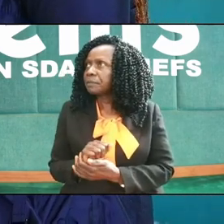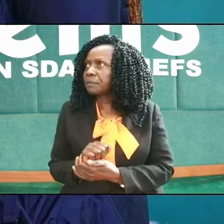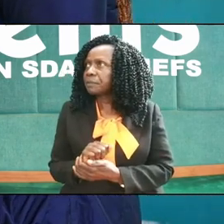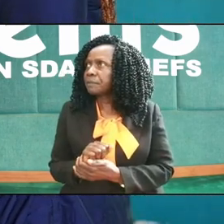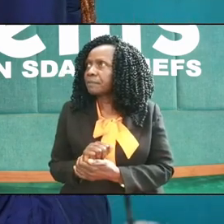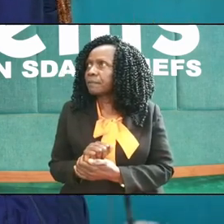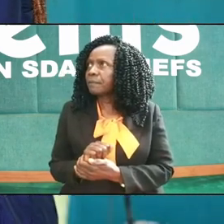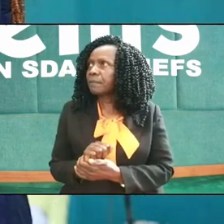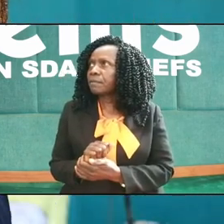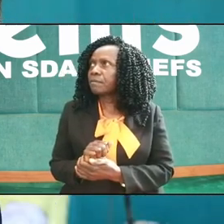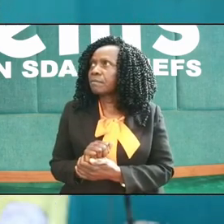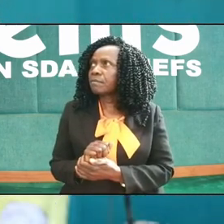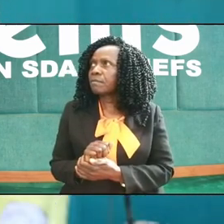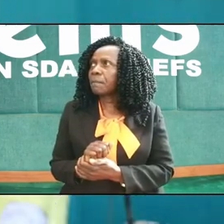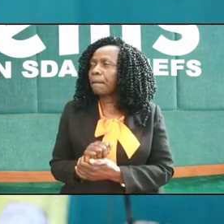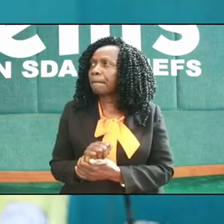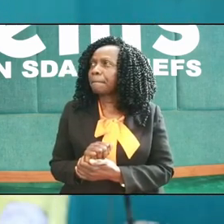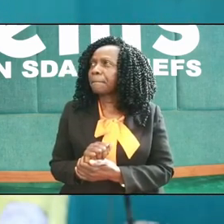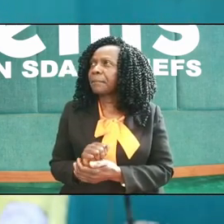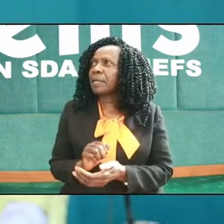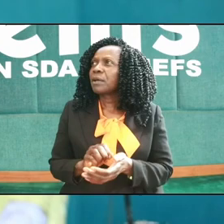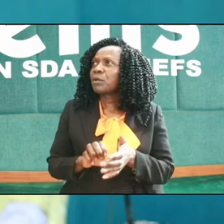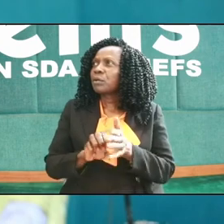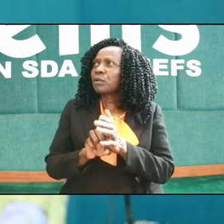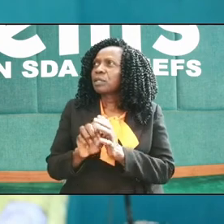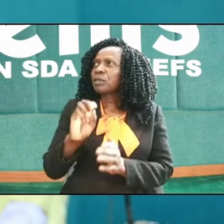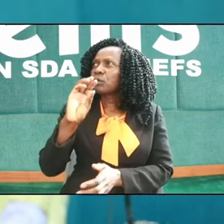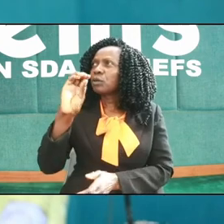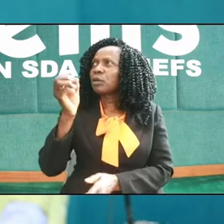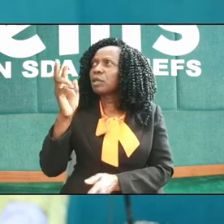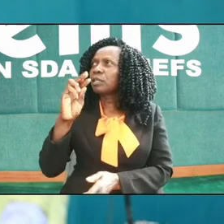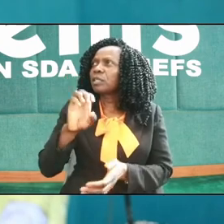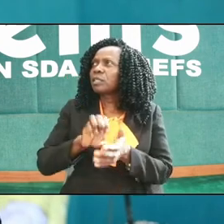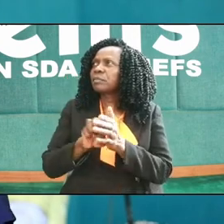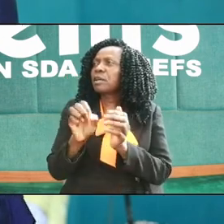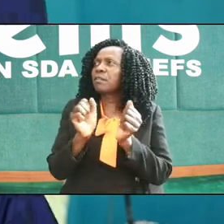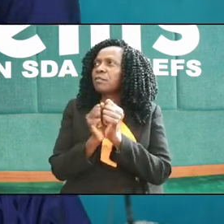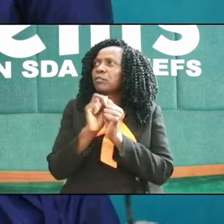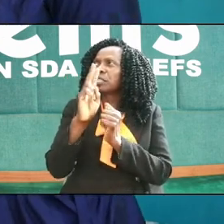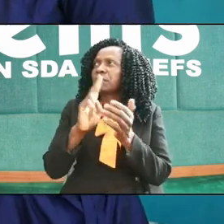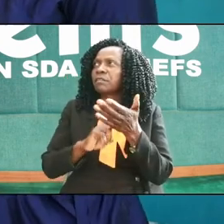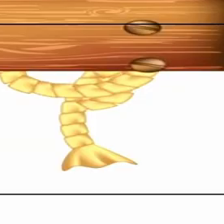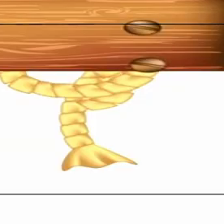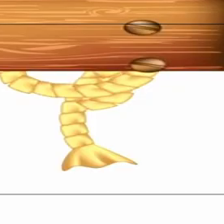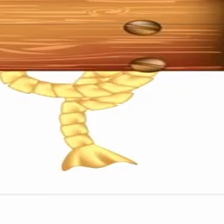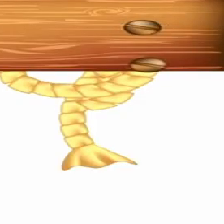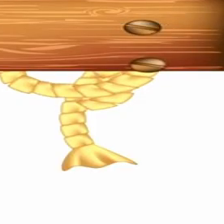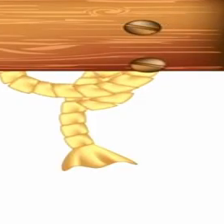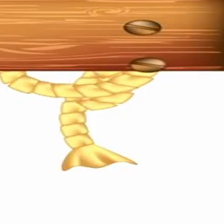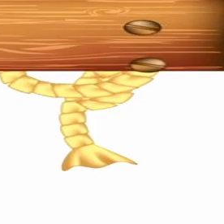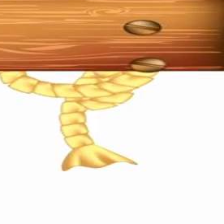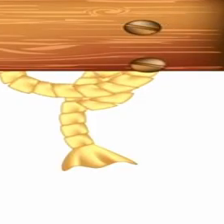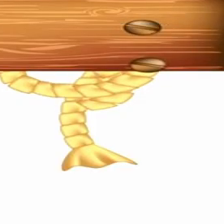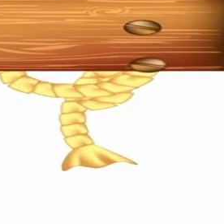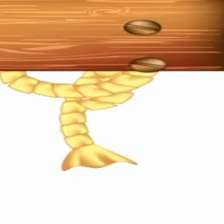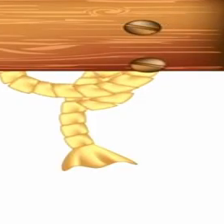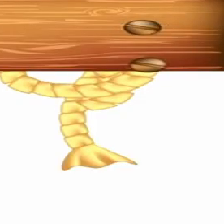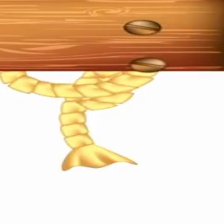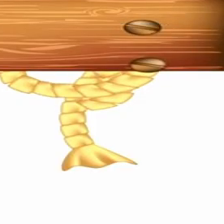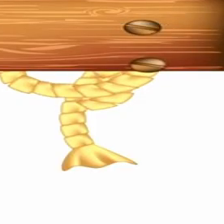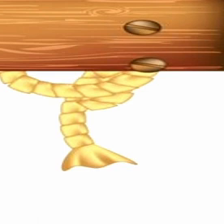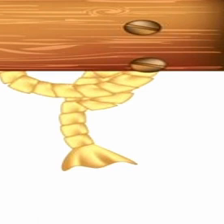12 and 13. 1 Corinthians chapter 14, verse 12. Say loudly. And it says, even so